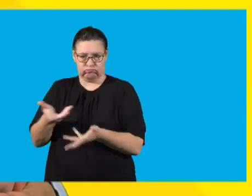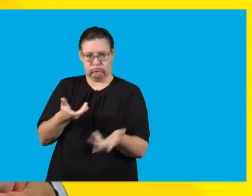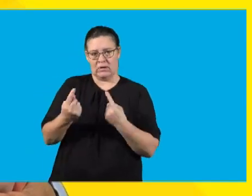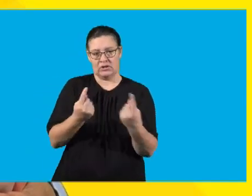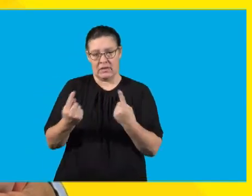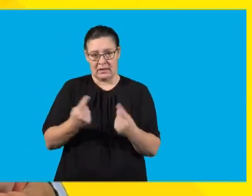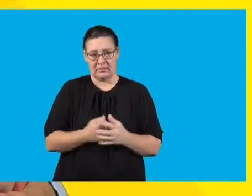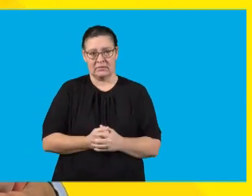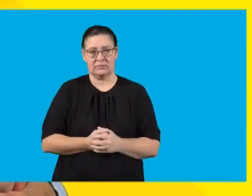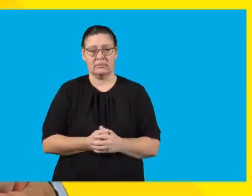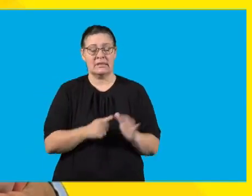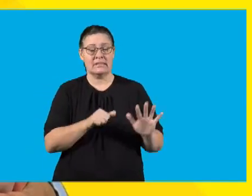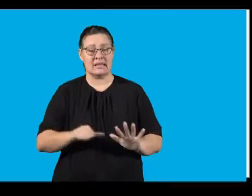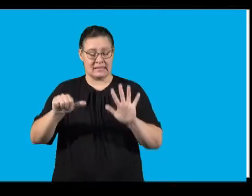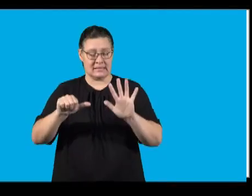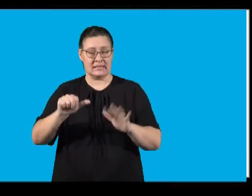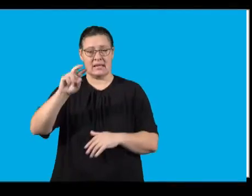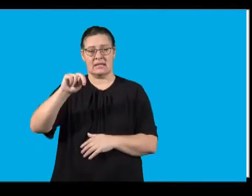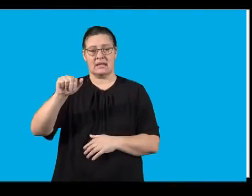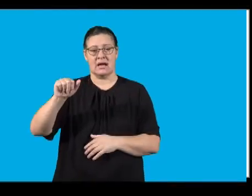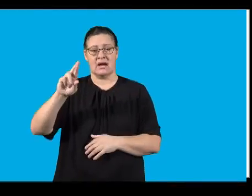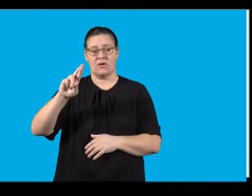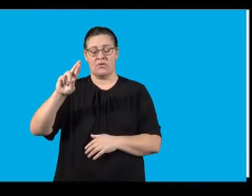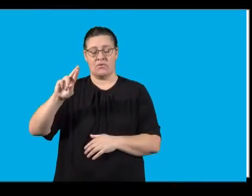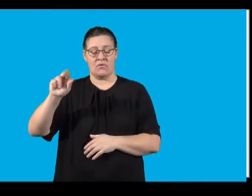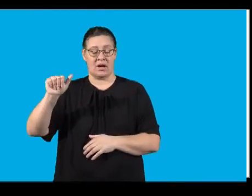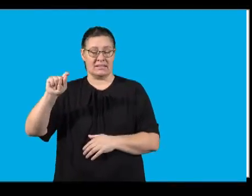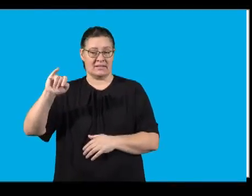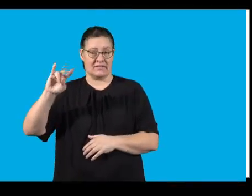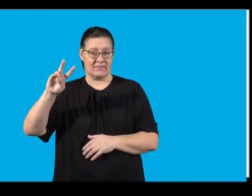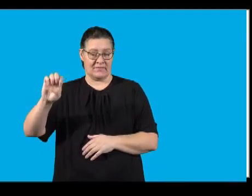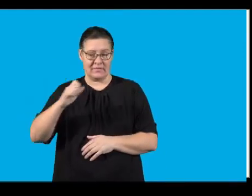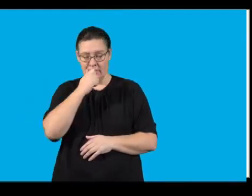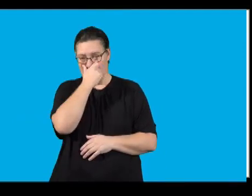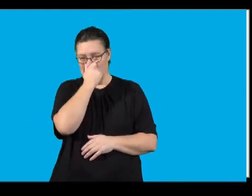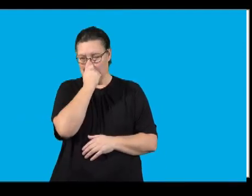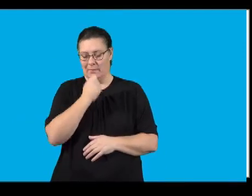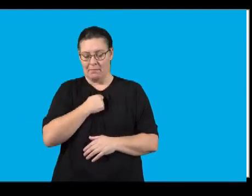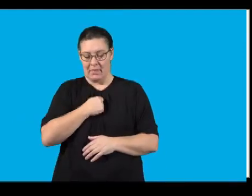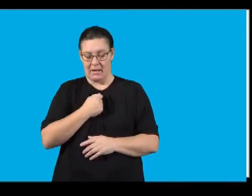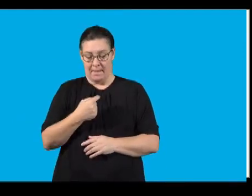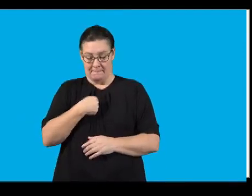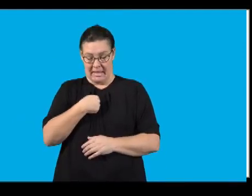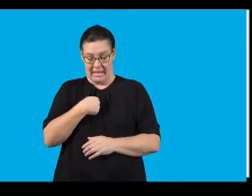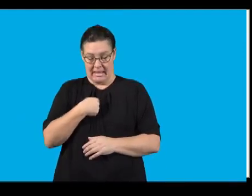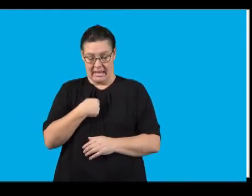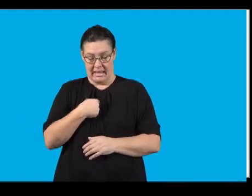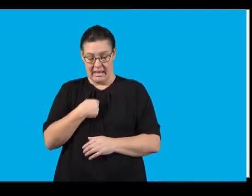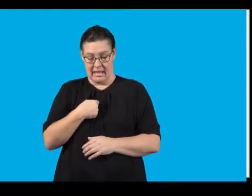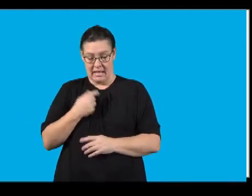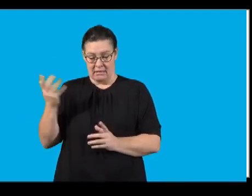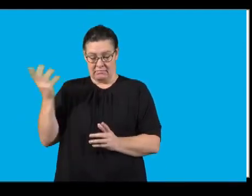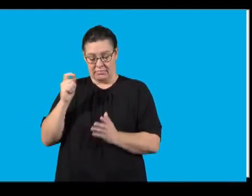each other, okay. Our next segment is the narrative, and remember this is the point of view from which the story